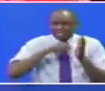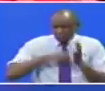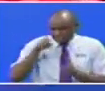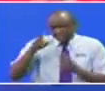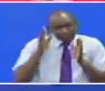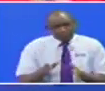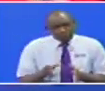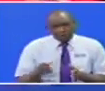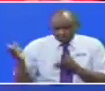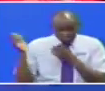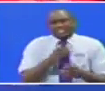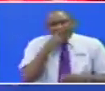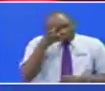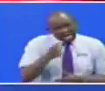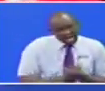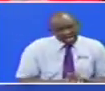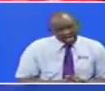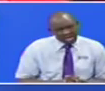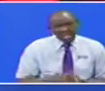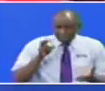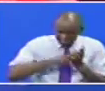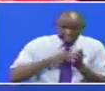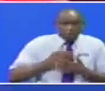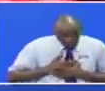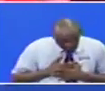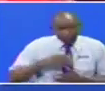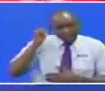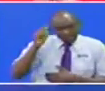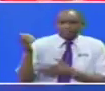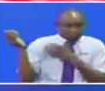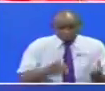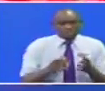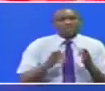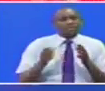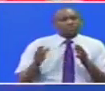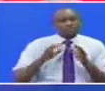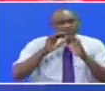was brought to a drought? Does it mean that Honorable Madi was bringing global warming?